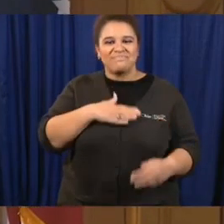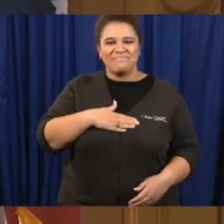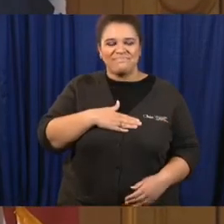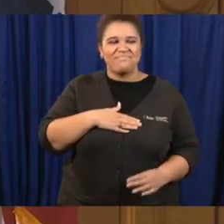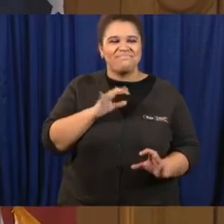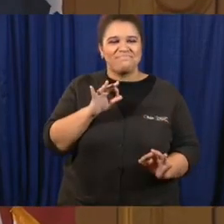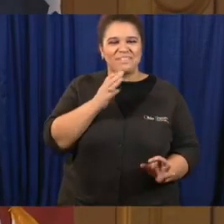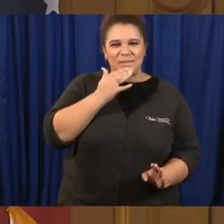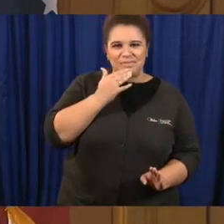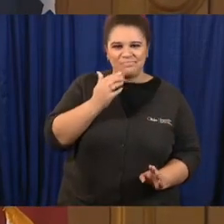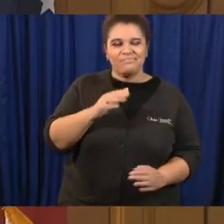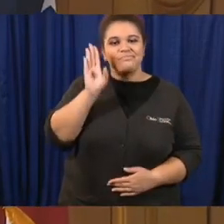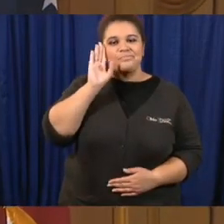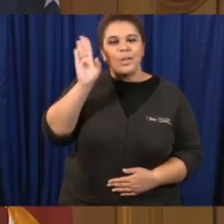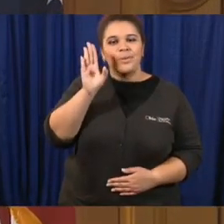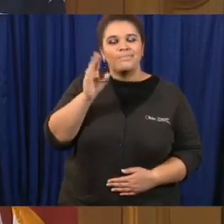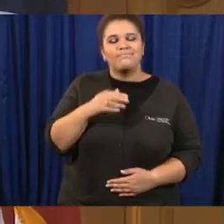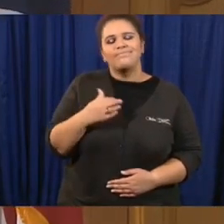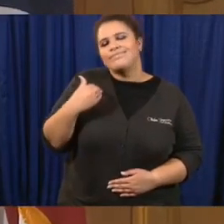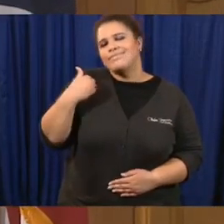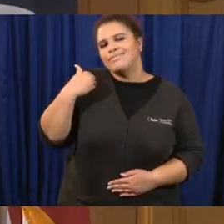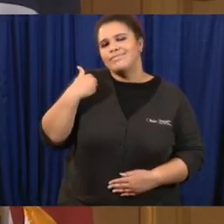don't see a rebound. Thank you.